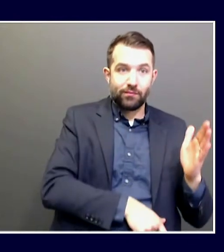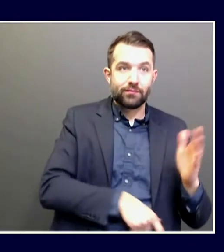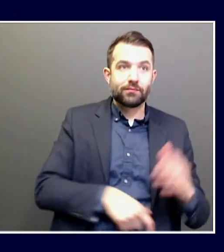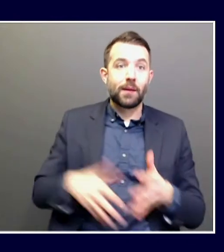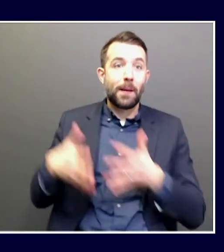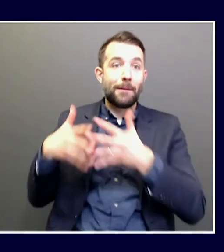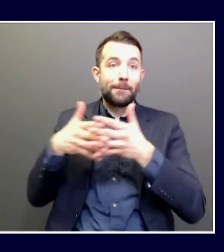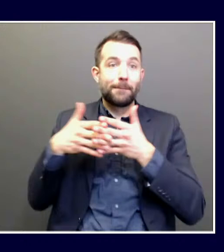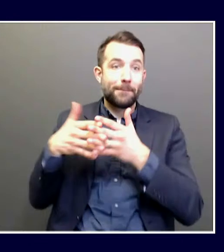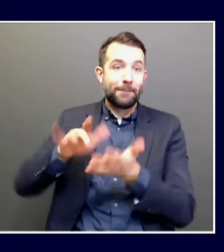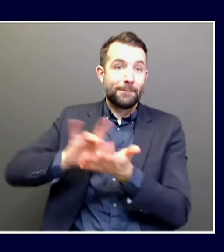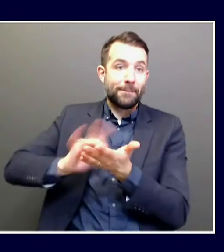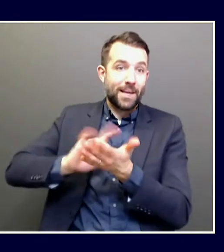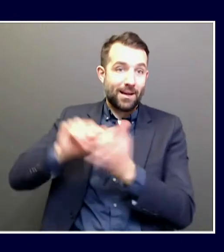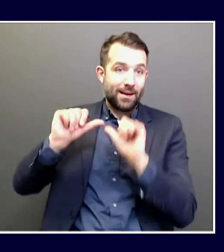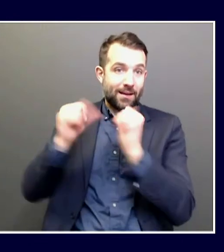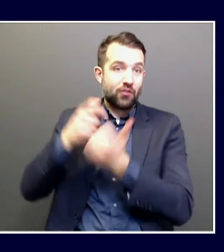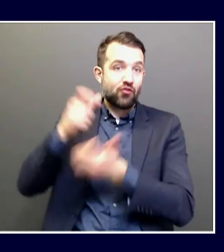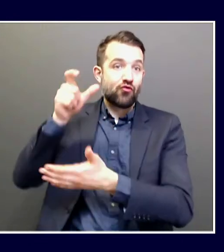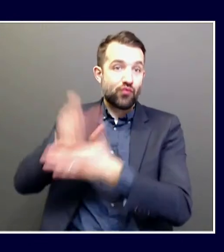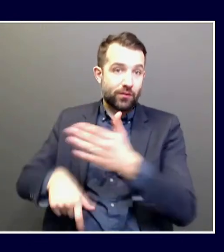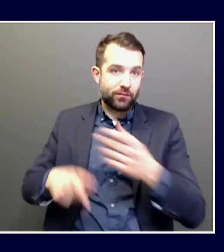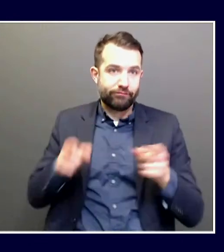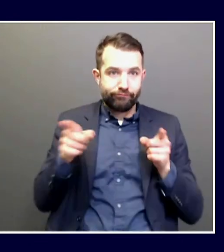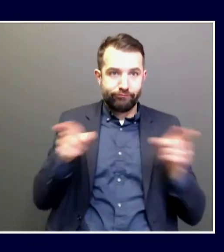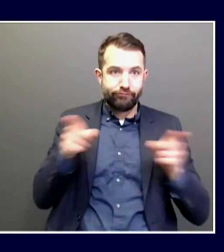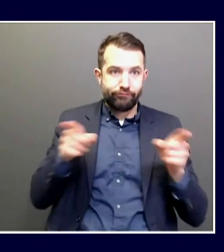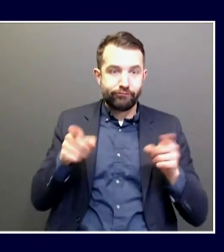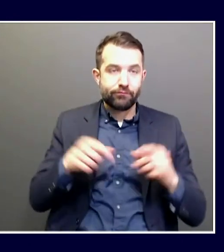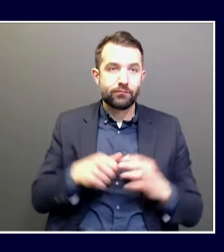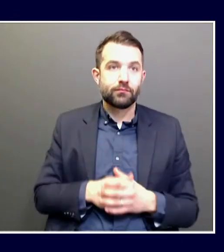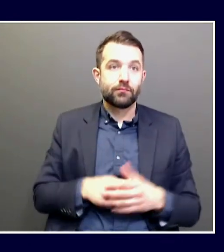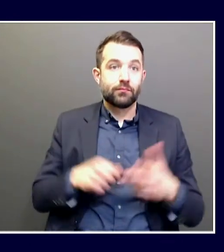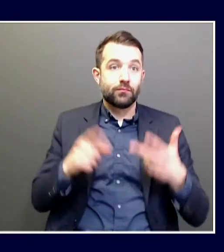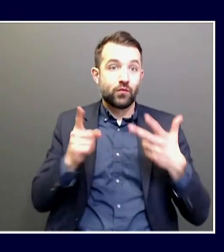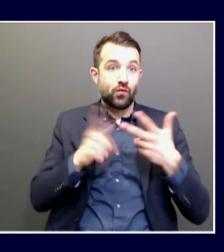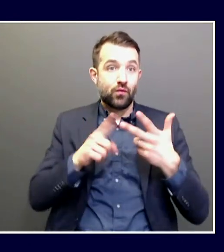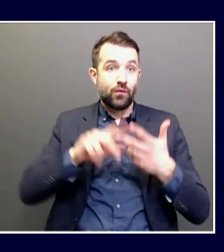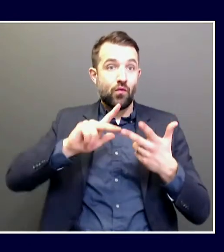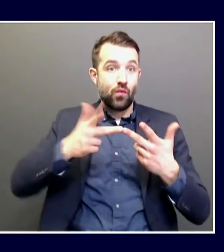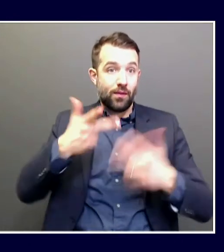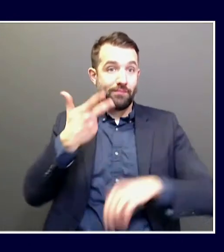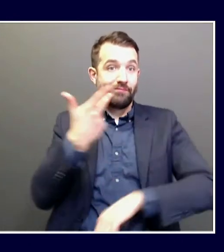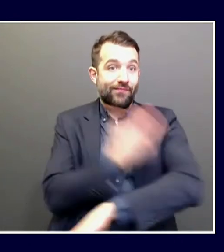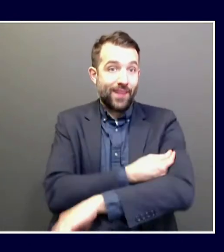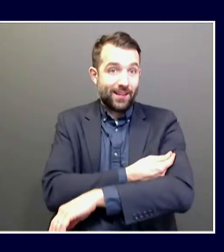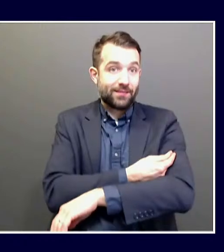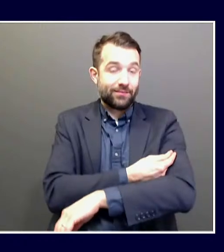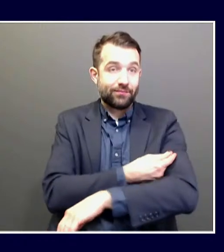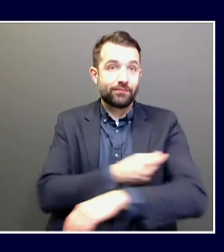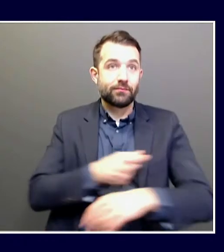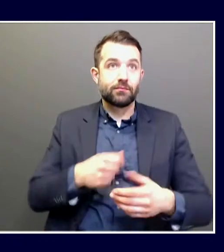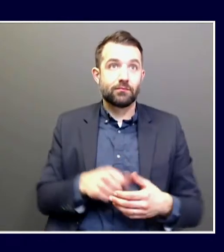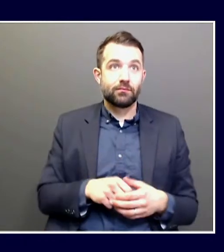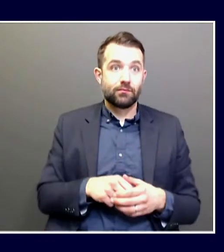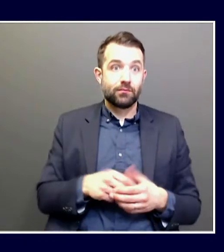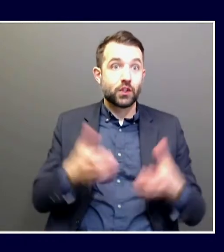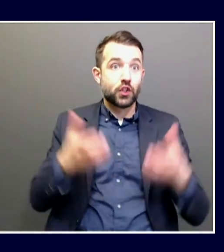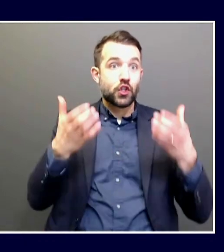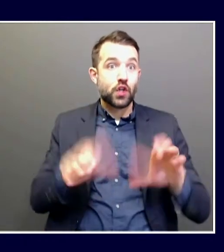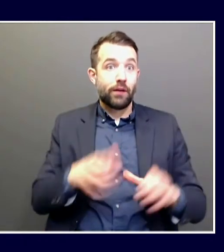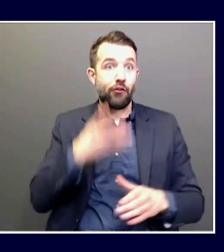on top of just your first 2 doses by 90%. They also lower the likelihood of other severe complications